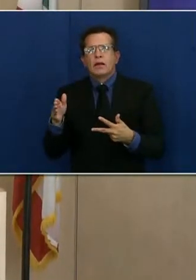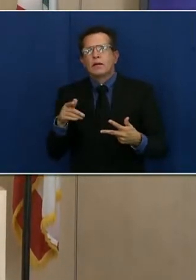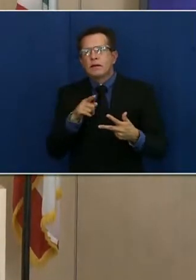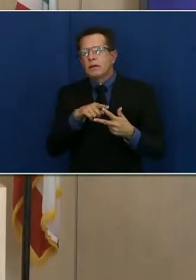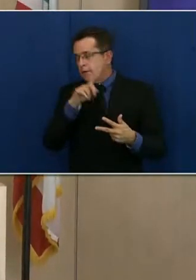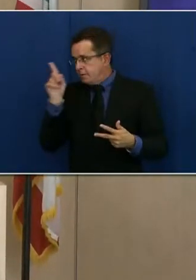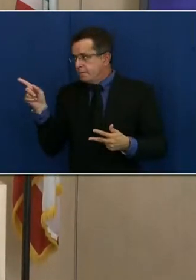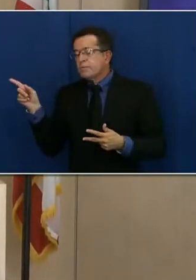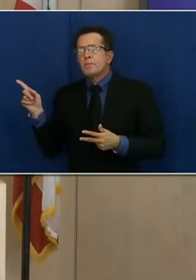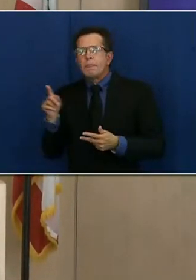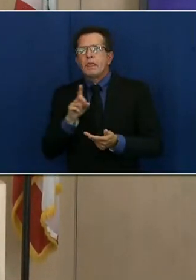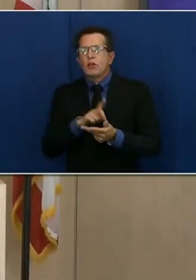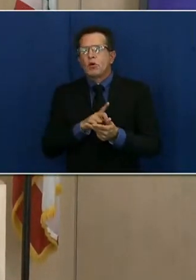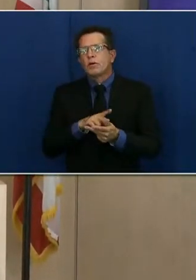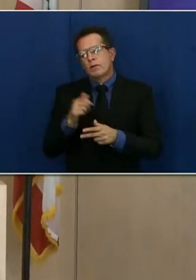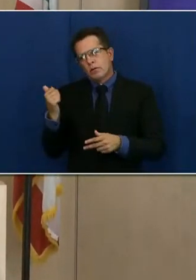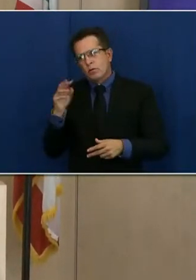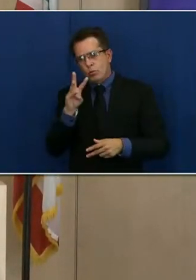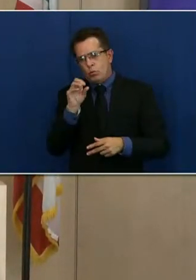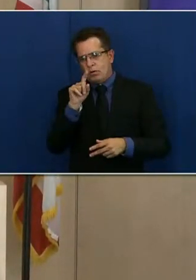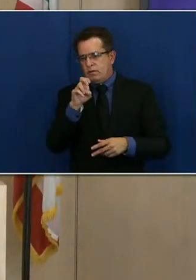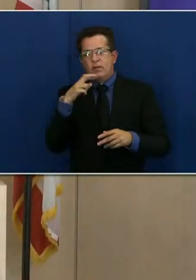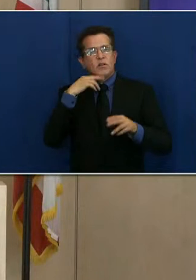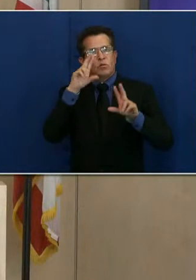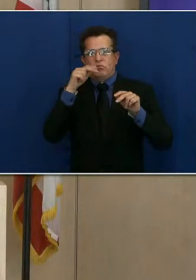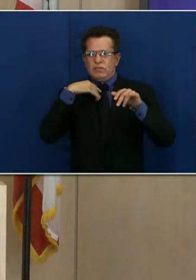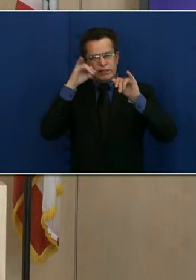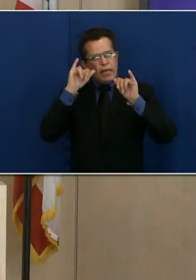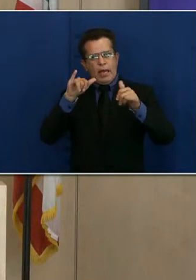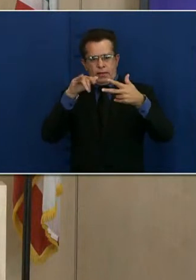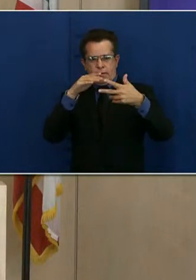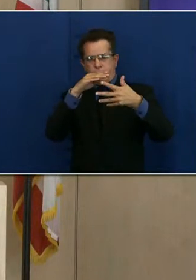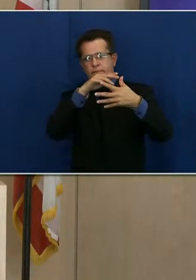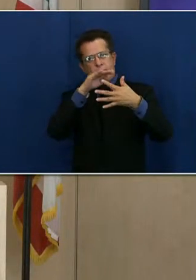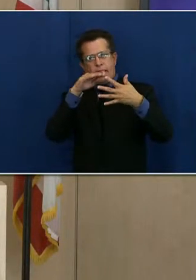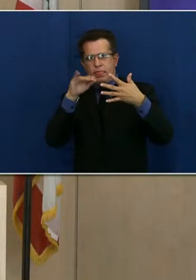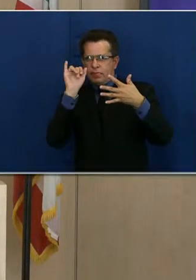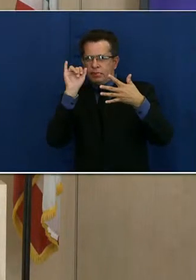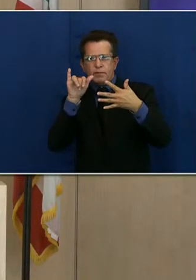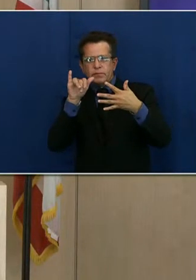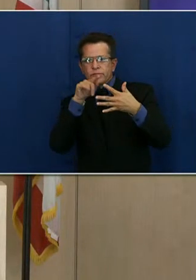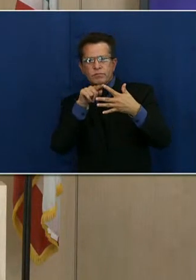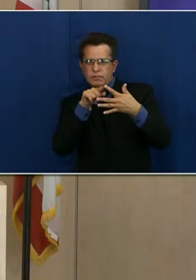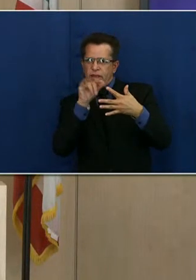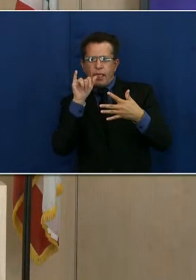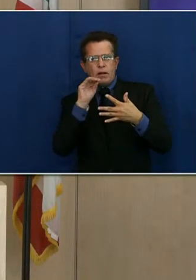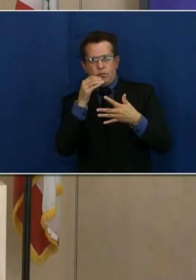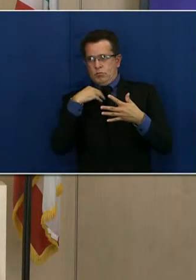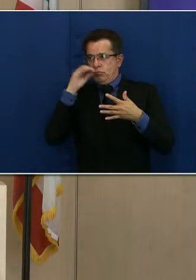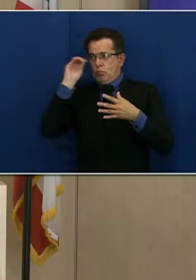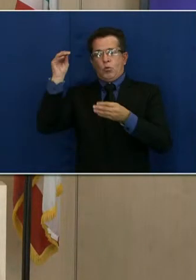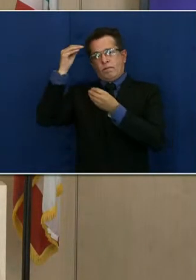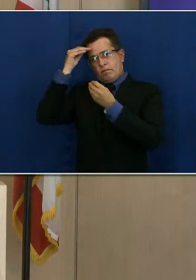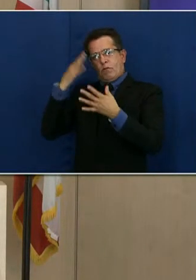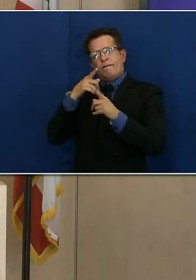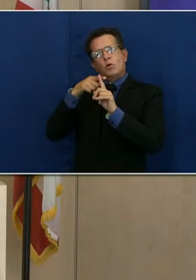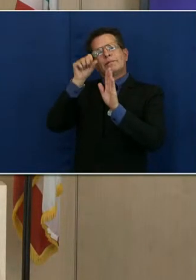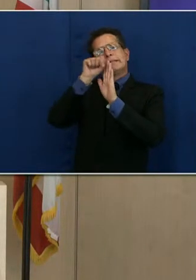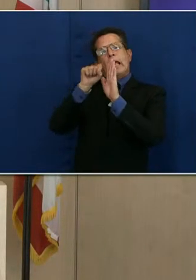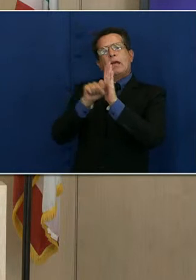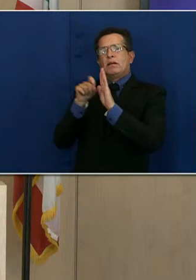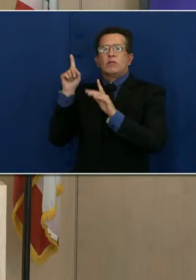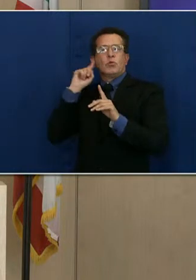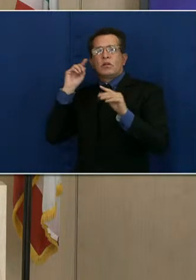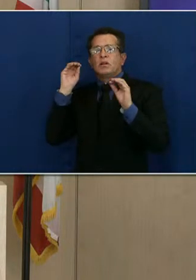Well, thank you for that question. We are not changing the outbreak. We have not gotten any information from the state or others that we've reached out